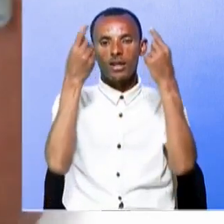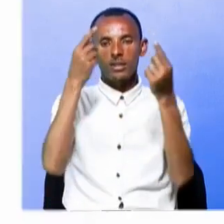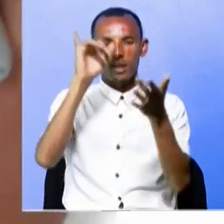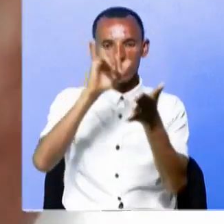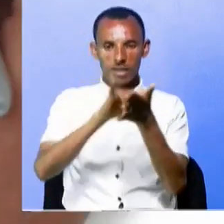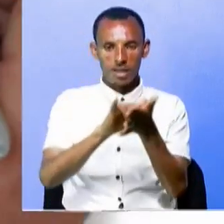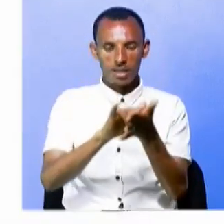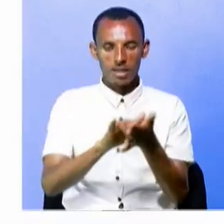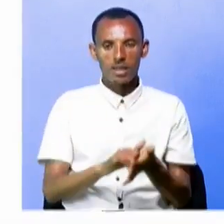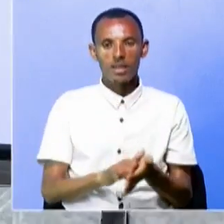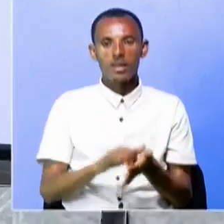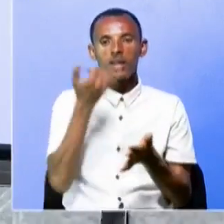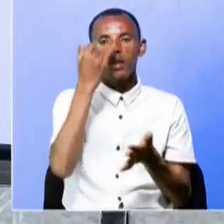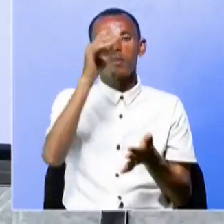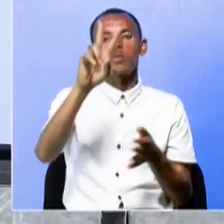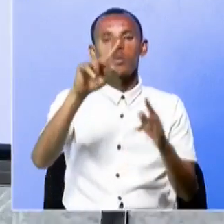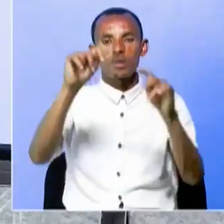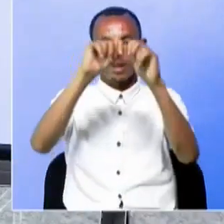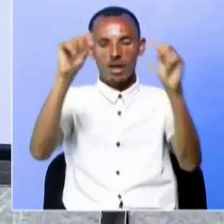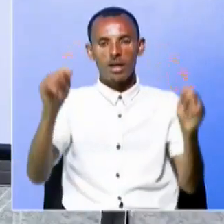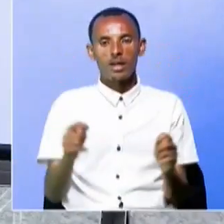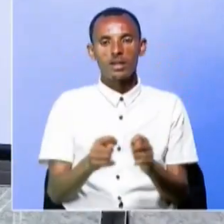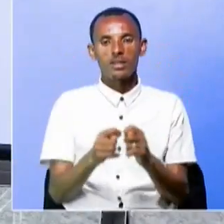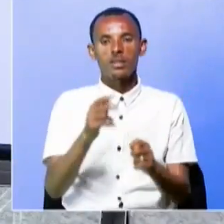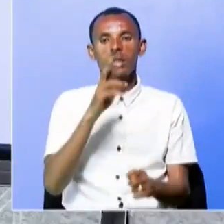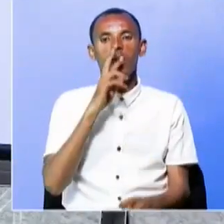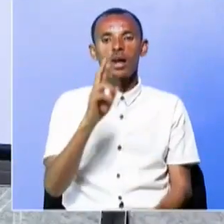that if two triangles are